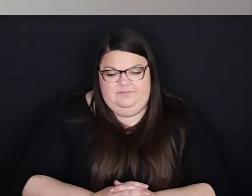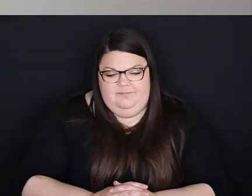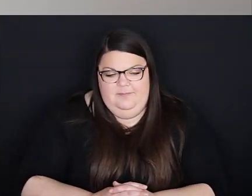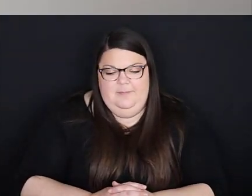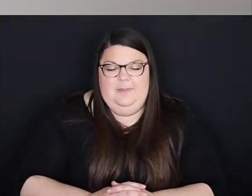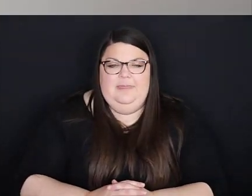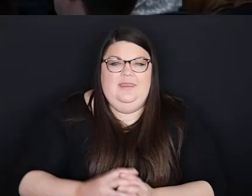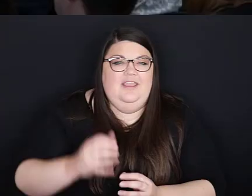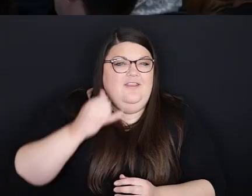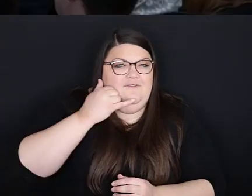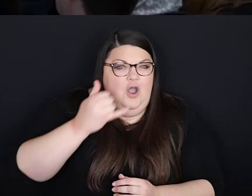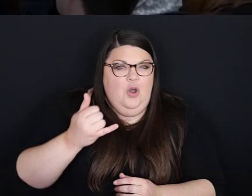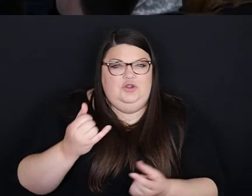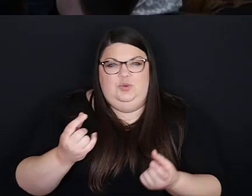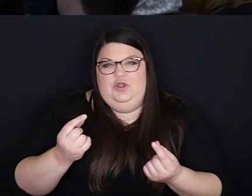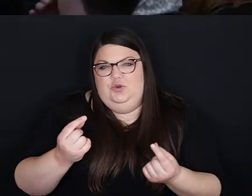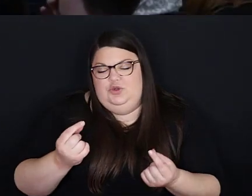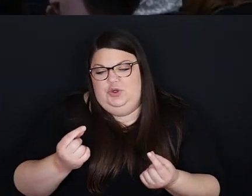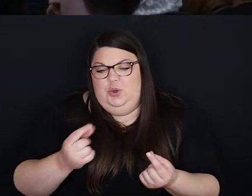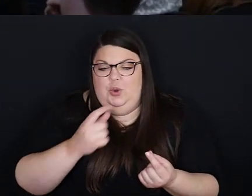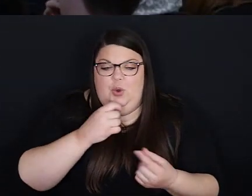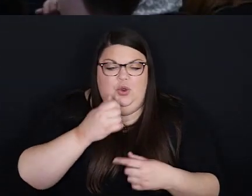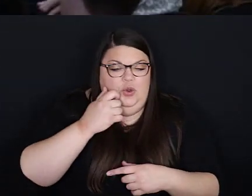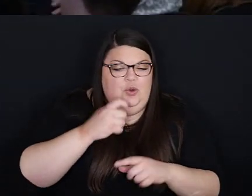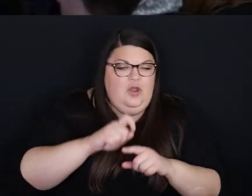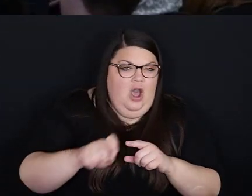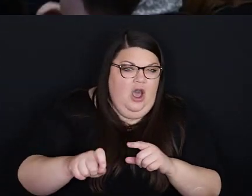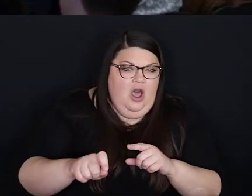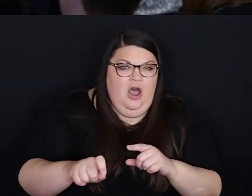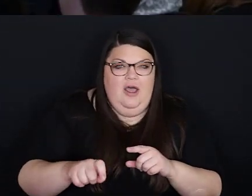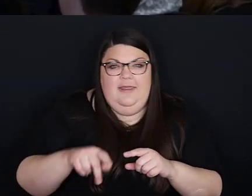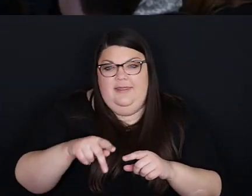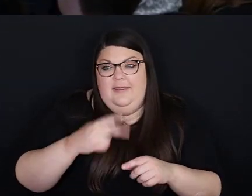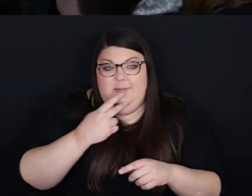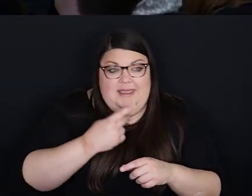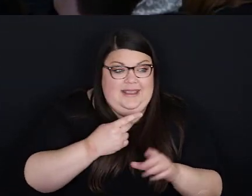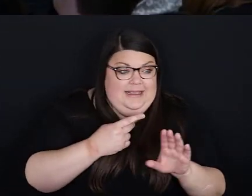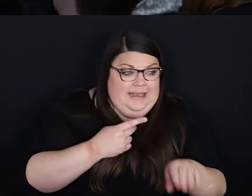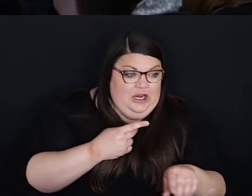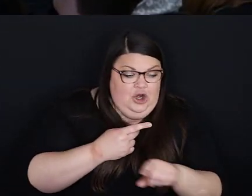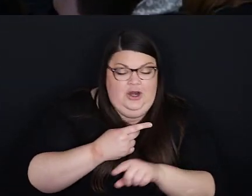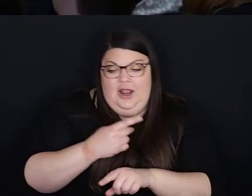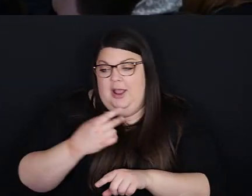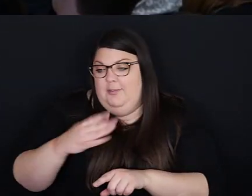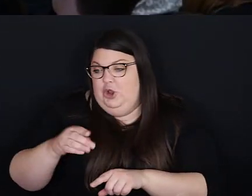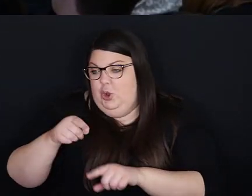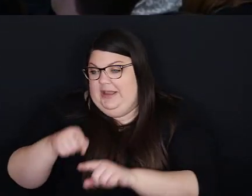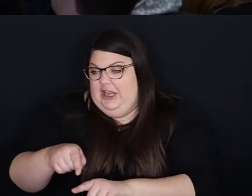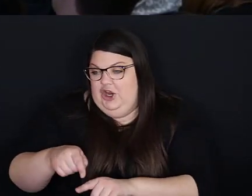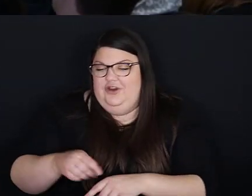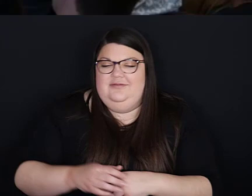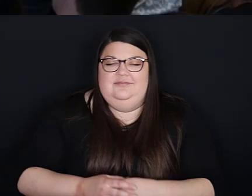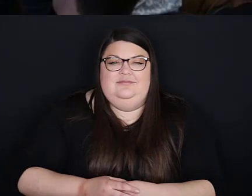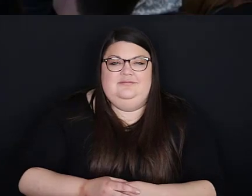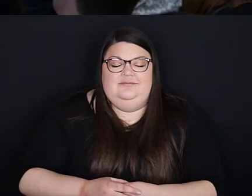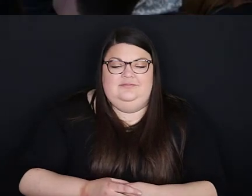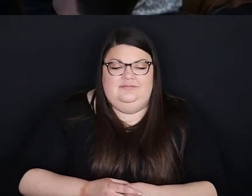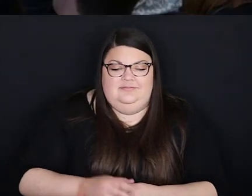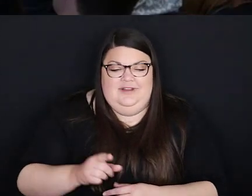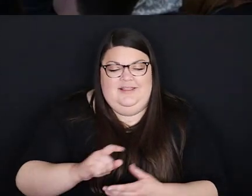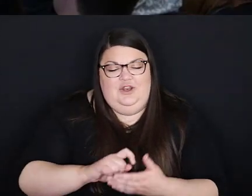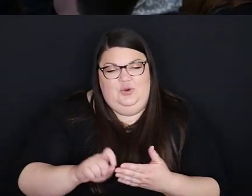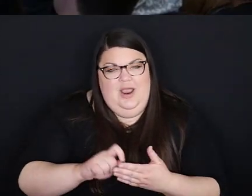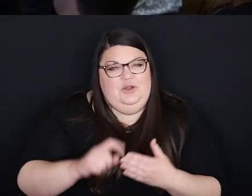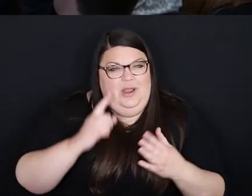Here's the phone, this is what you do, this is who you call, the pinks go here, the blues go here, etc. And